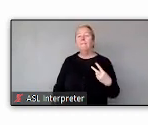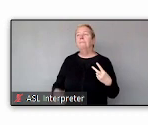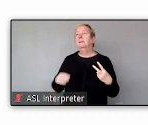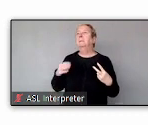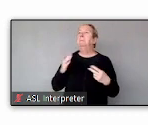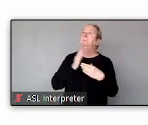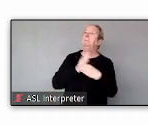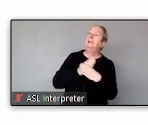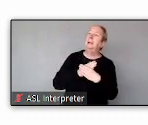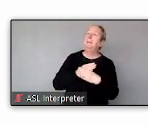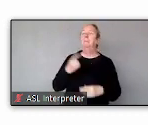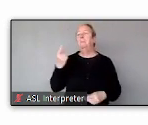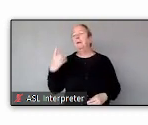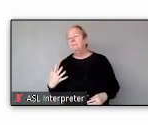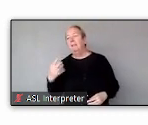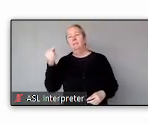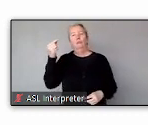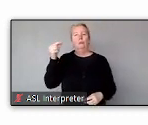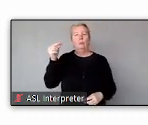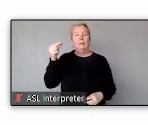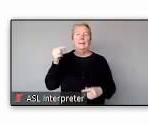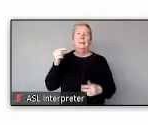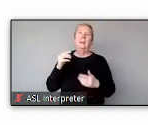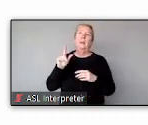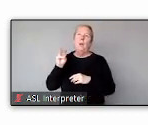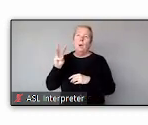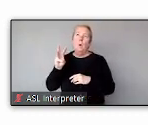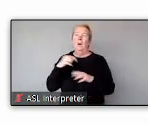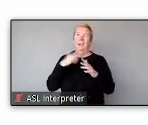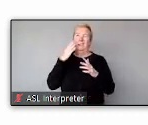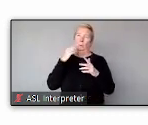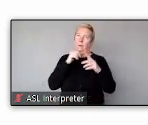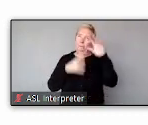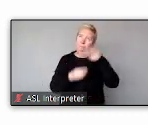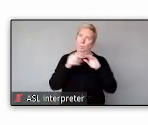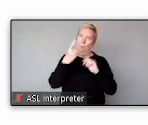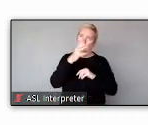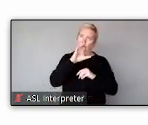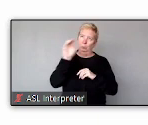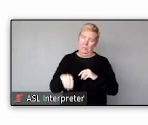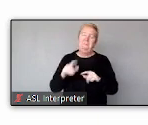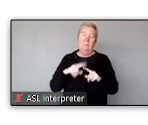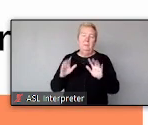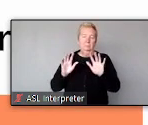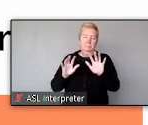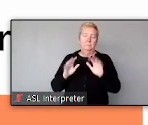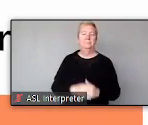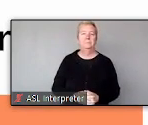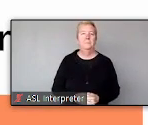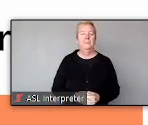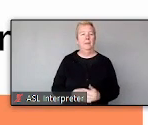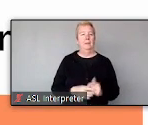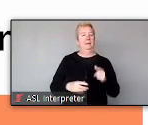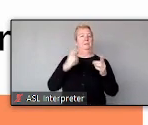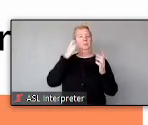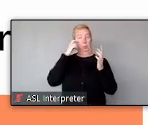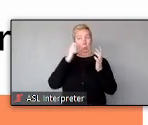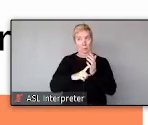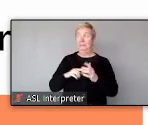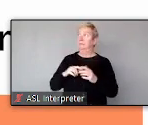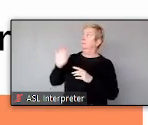don't add up, but the percentages do. So you can use those. Let's go to the next slide. Just take another quick look at that. You can see that